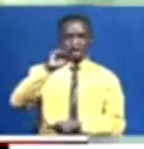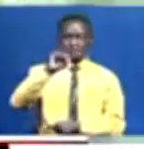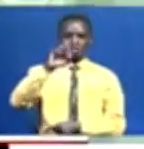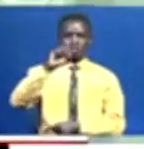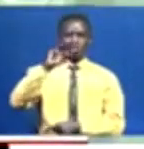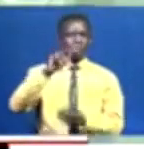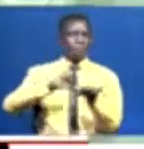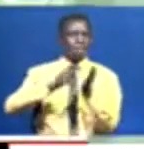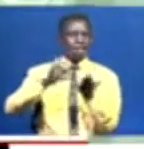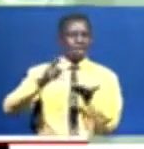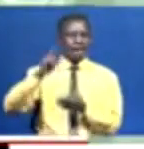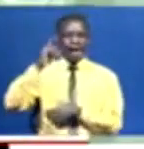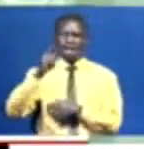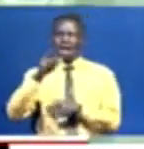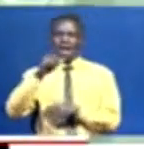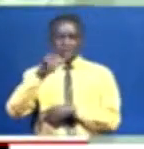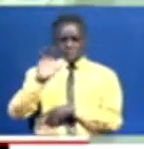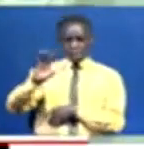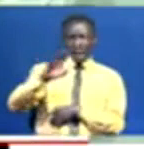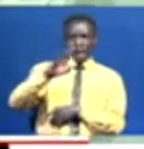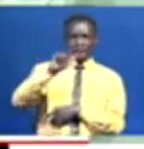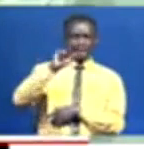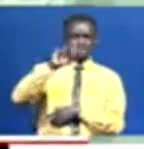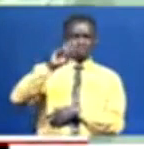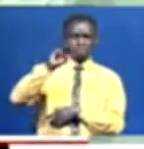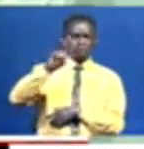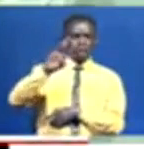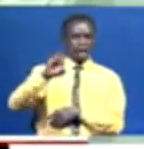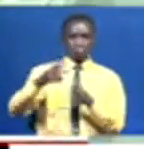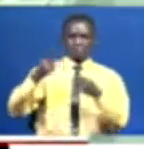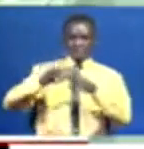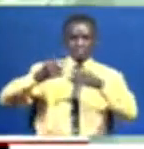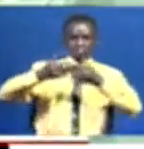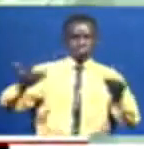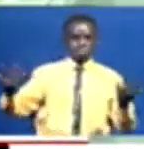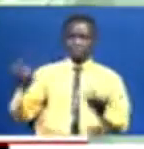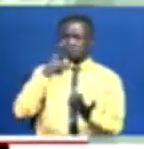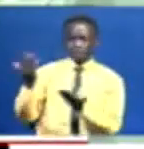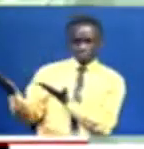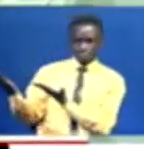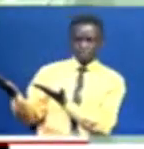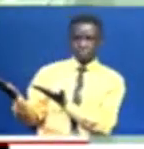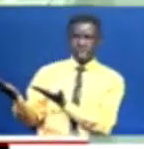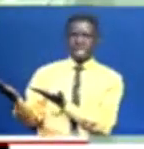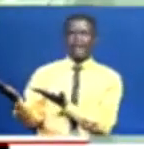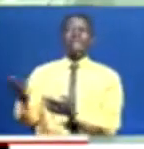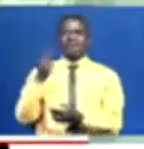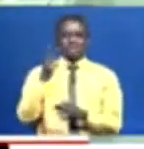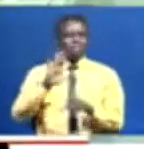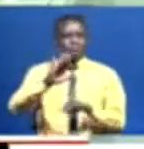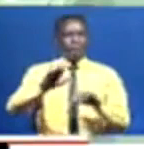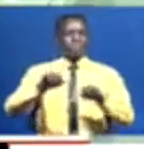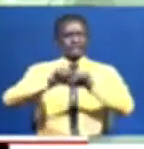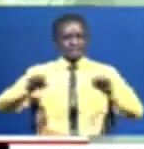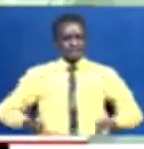it prevents businesses from operating by creating by making your systems and your data unavailable, and then